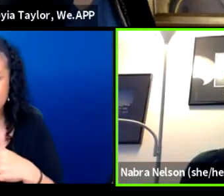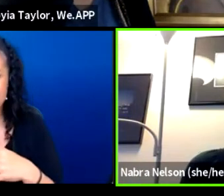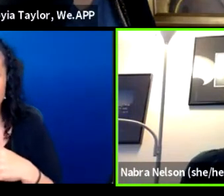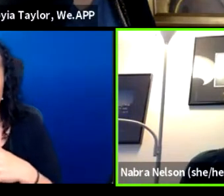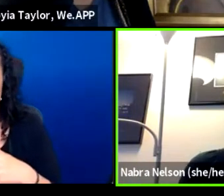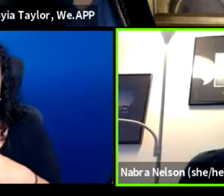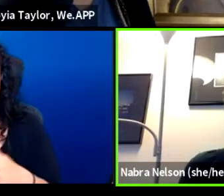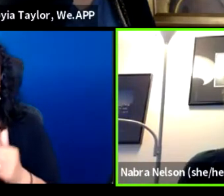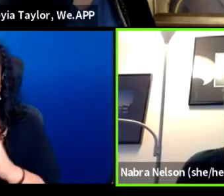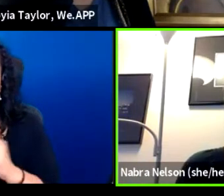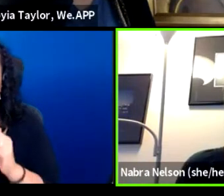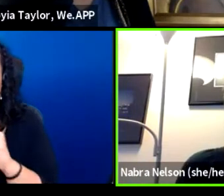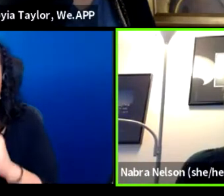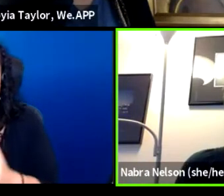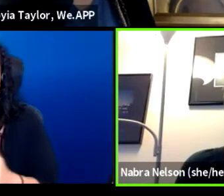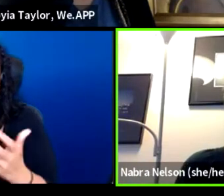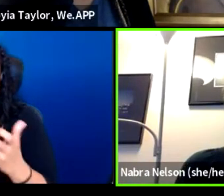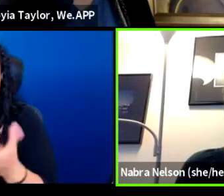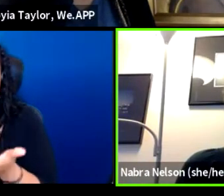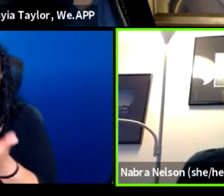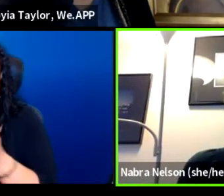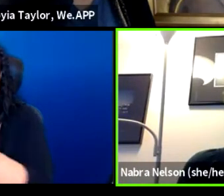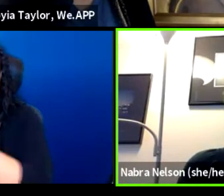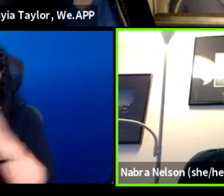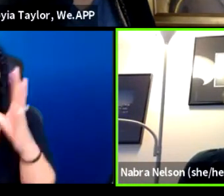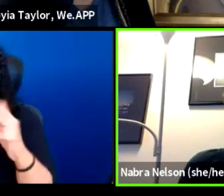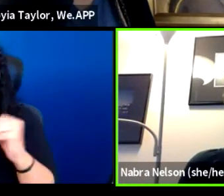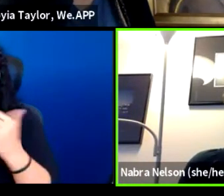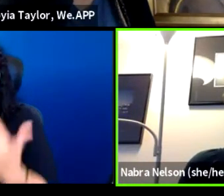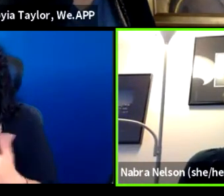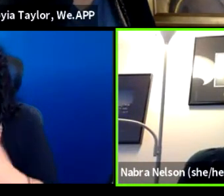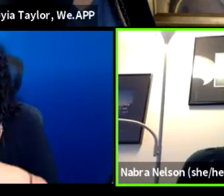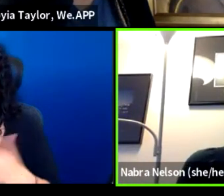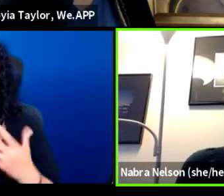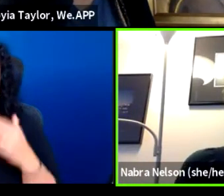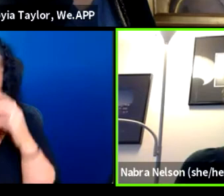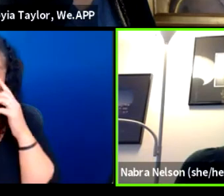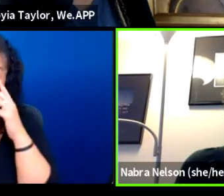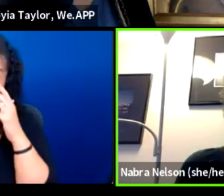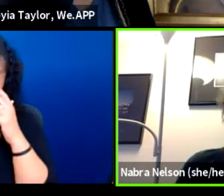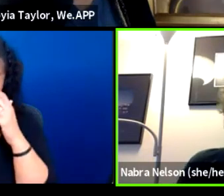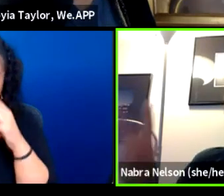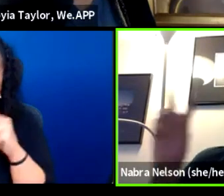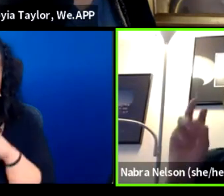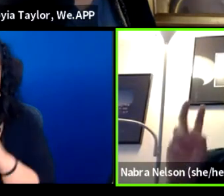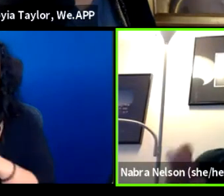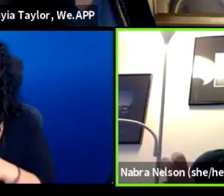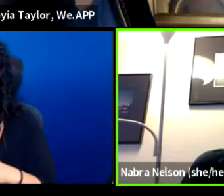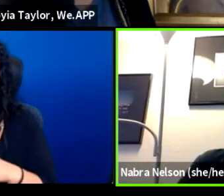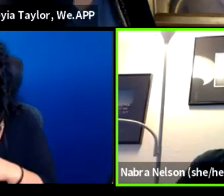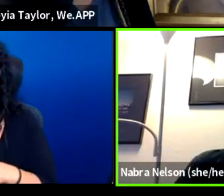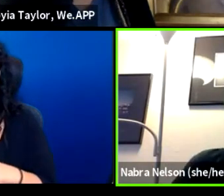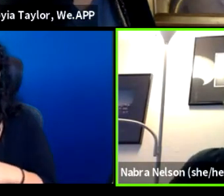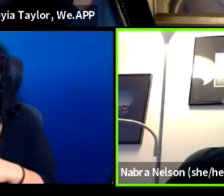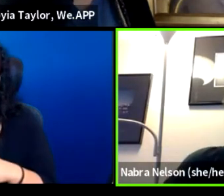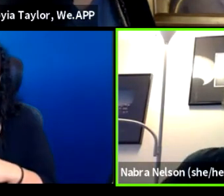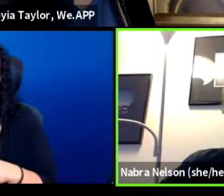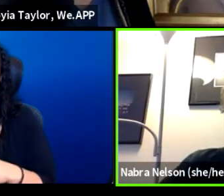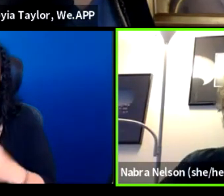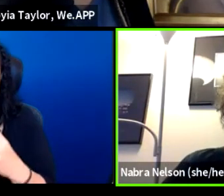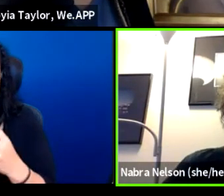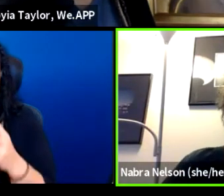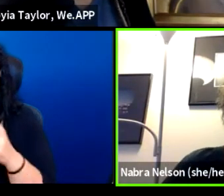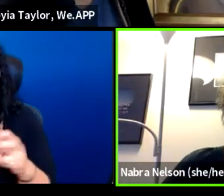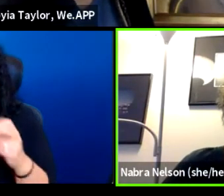theater and how do we want to reimagine theater. And so in a moment, you're going to be invited to be a panelist. And when you